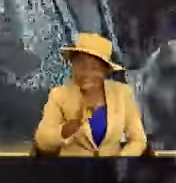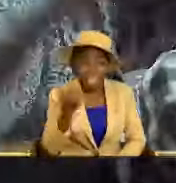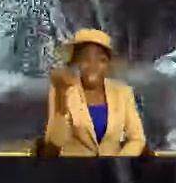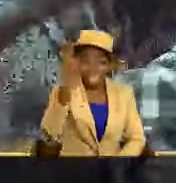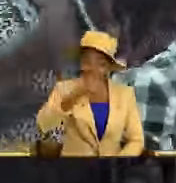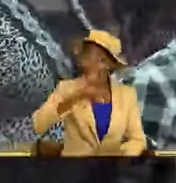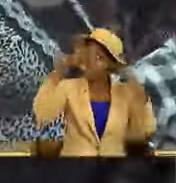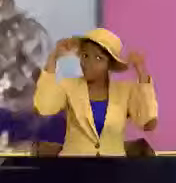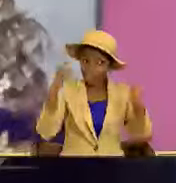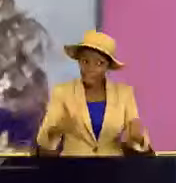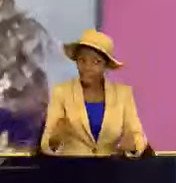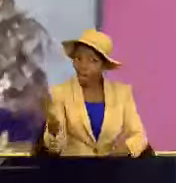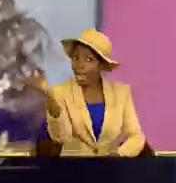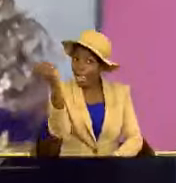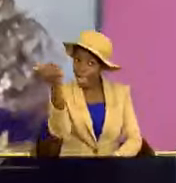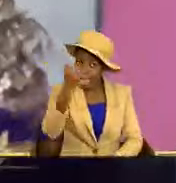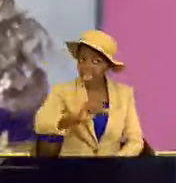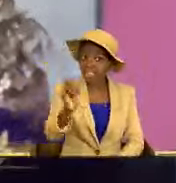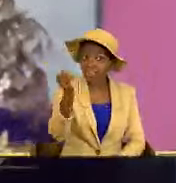anywhere